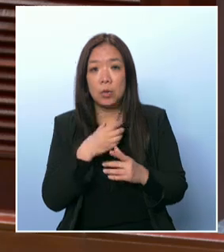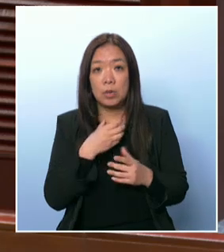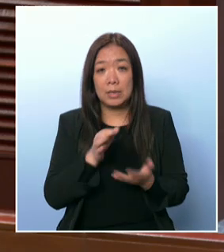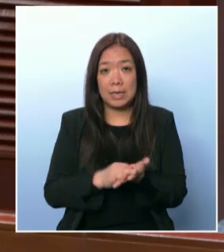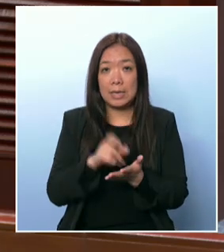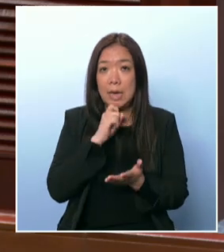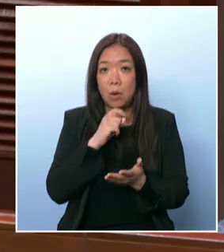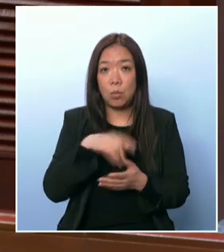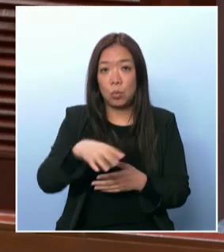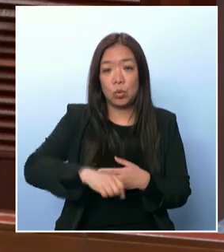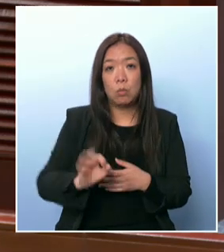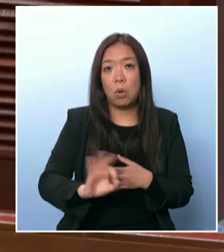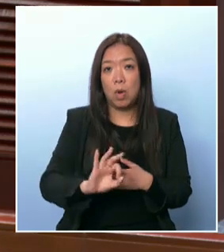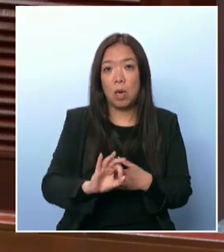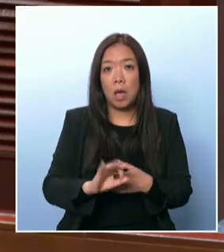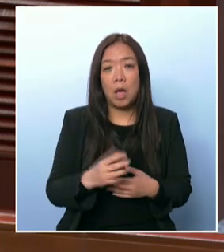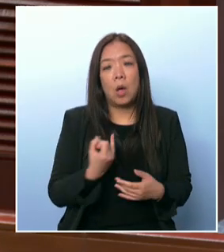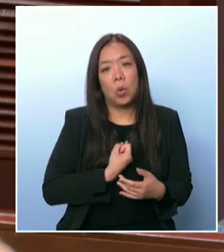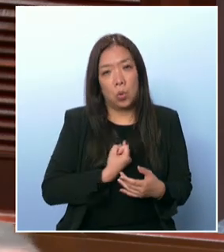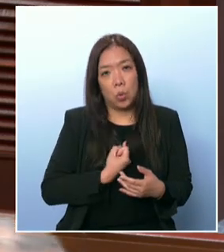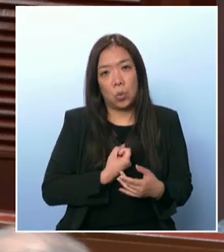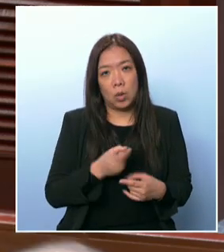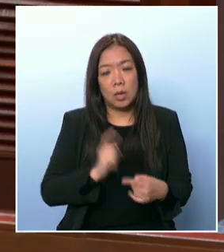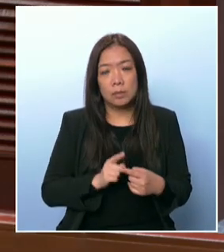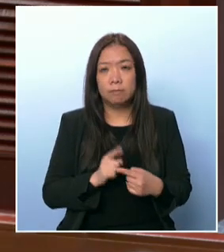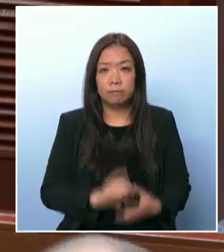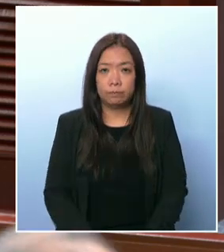have only increased by 20%. So, of course, I would support